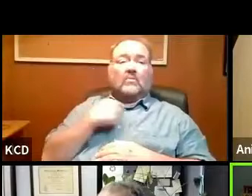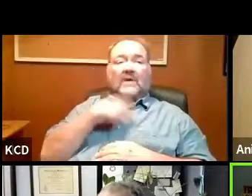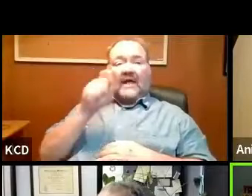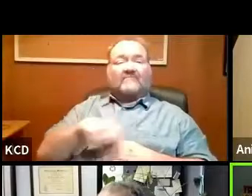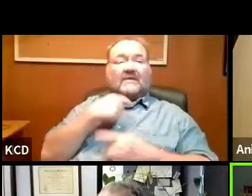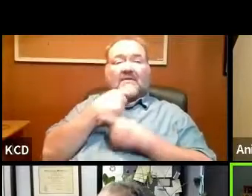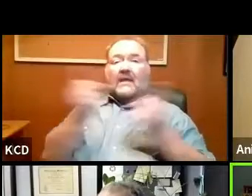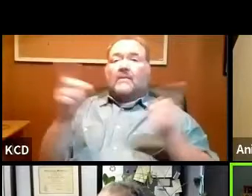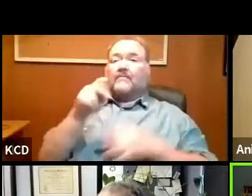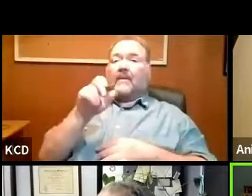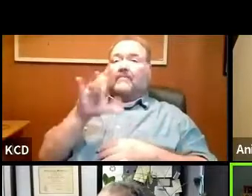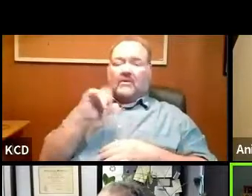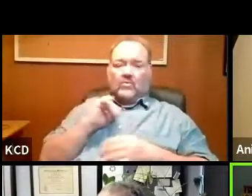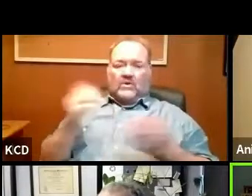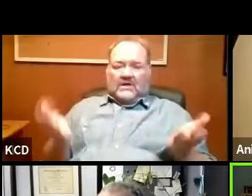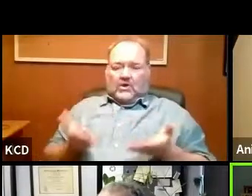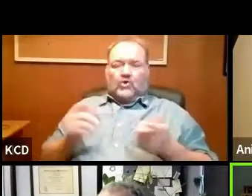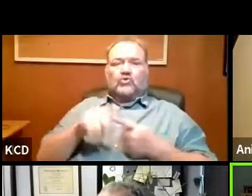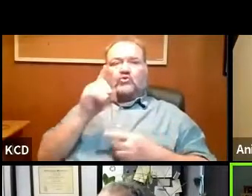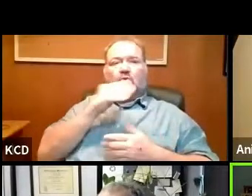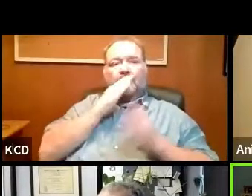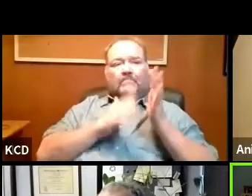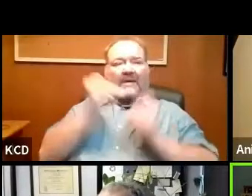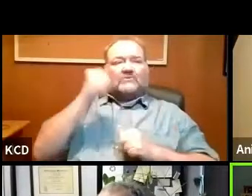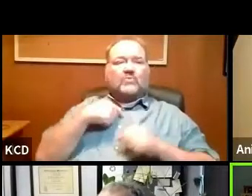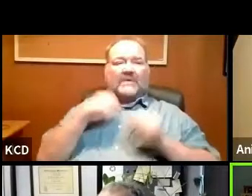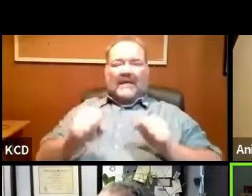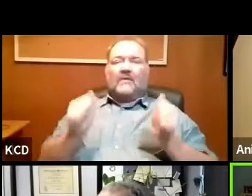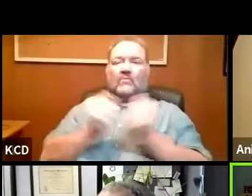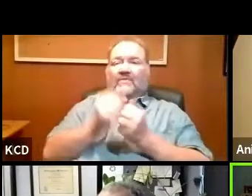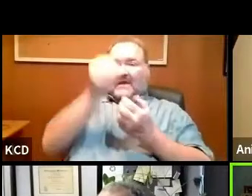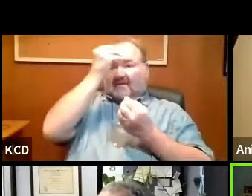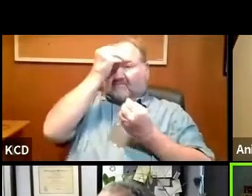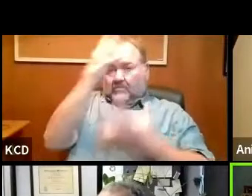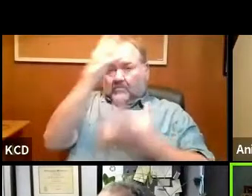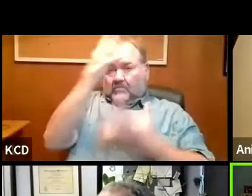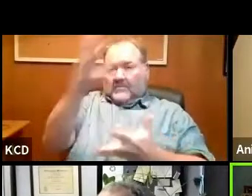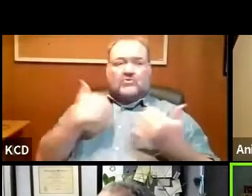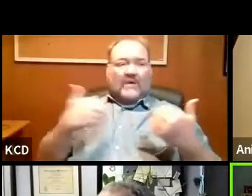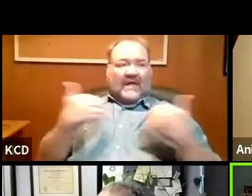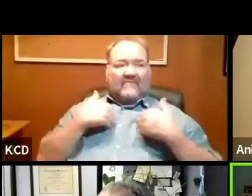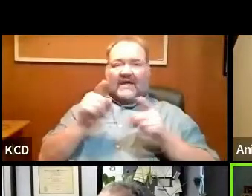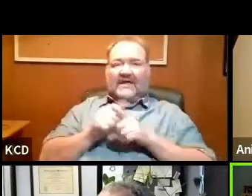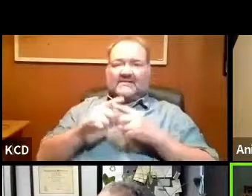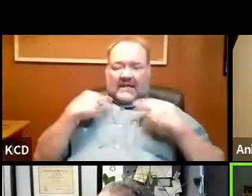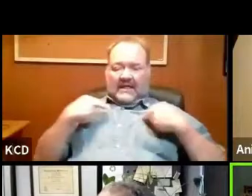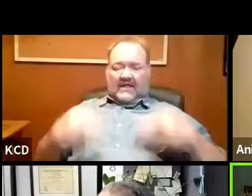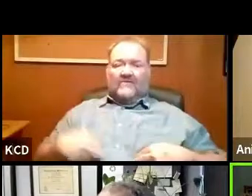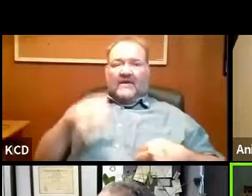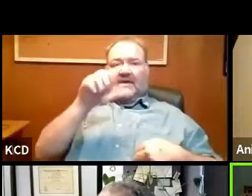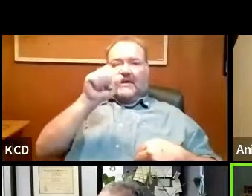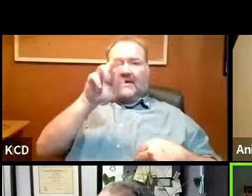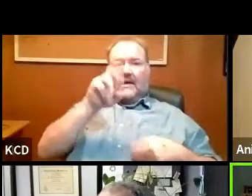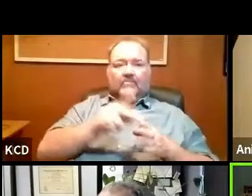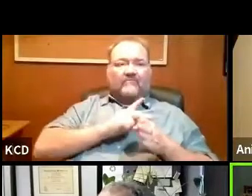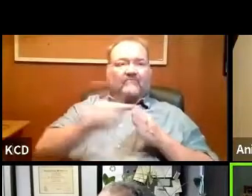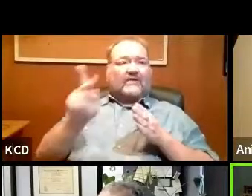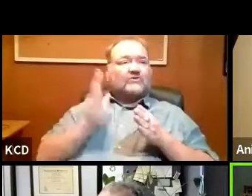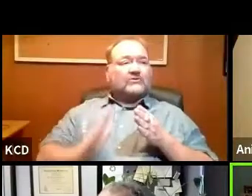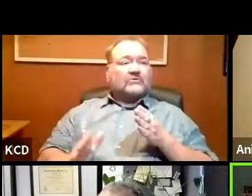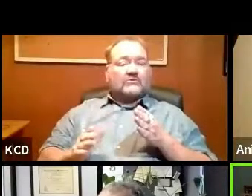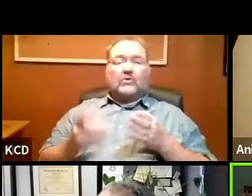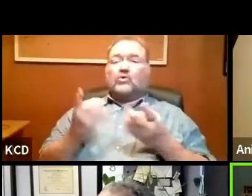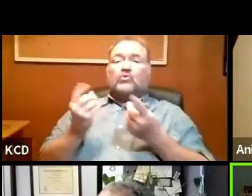the public is we're here to do the best we can with the information we have as healthcare professionals and others to do the